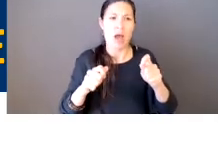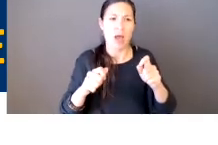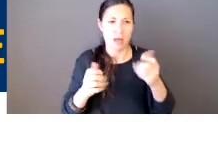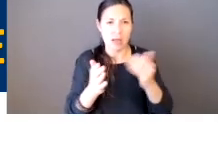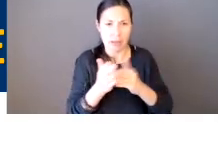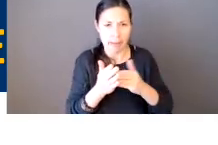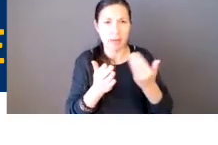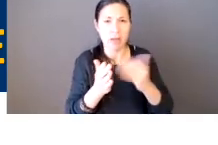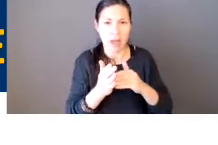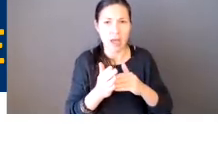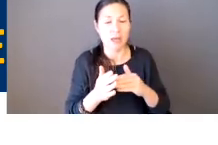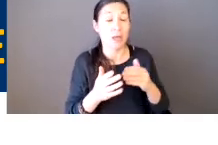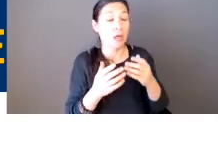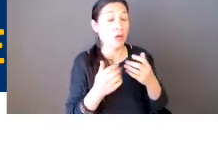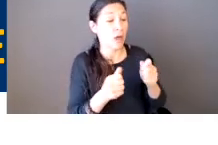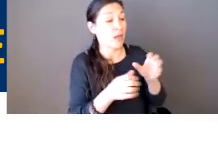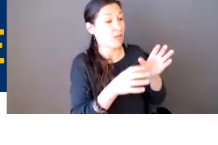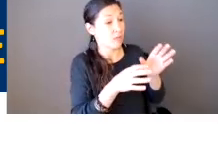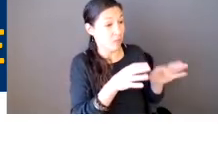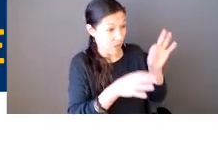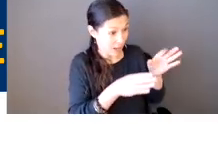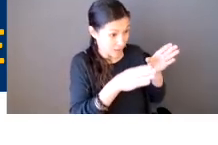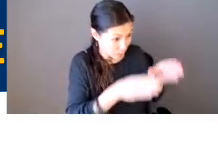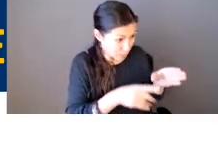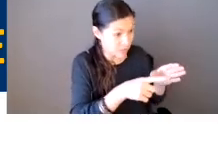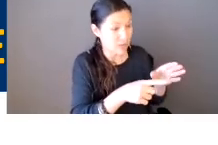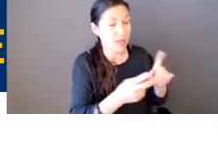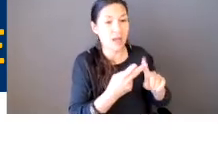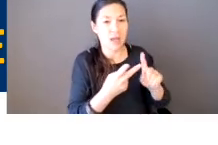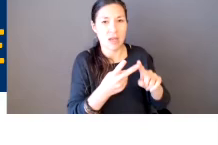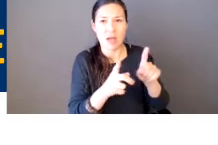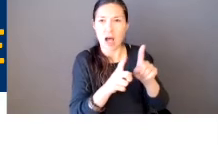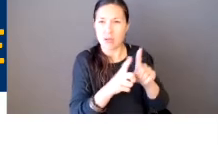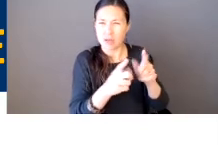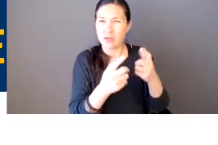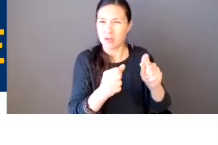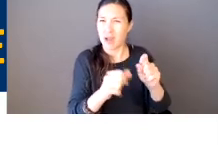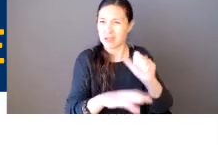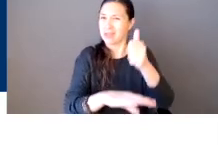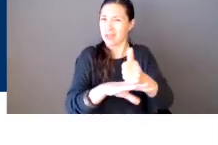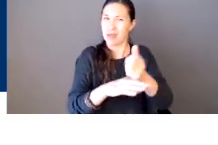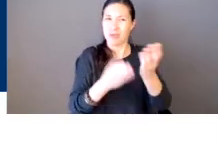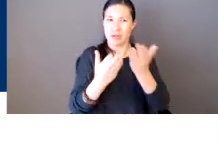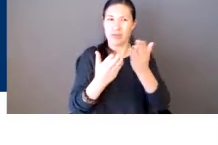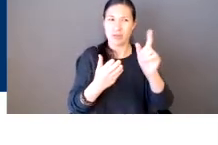elder, and 2, to try and implement services if they're going to substantiate something.